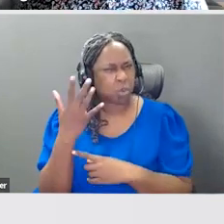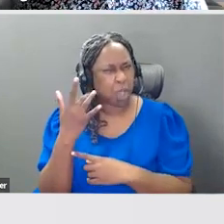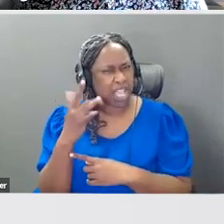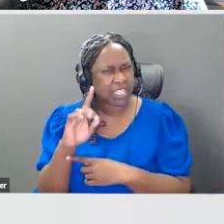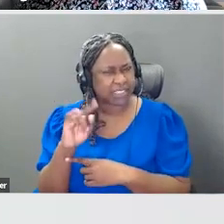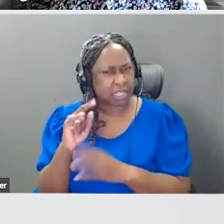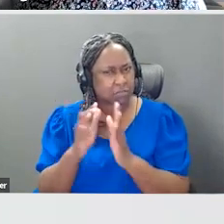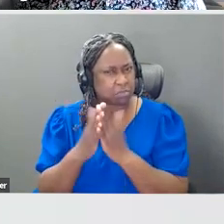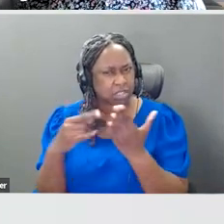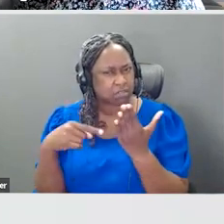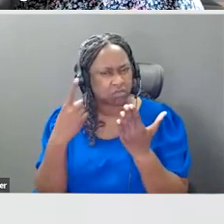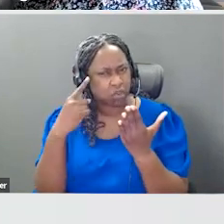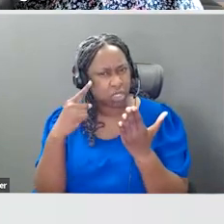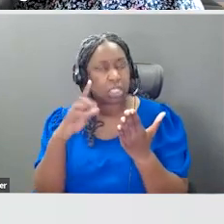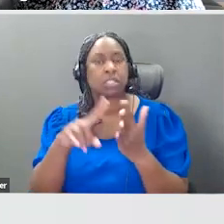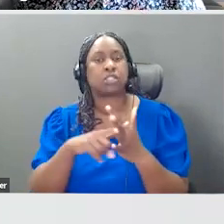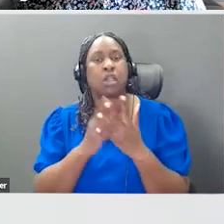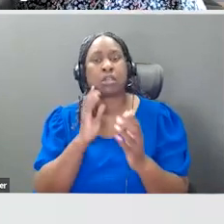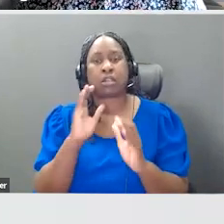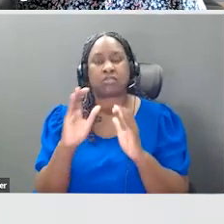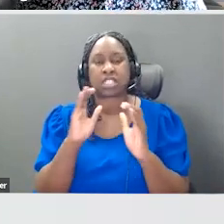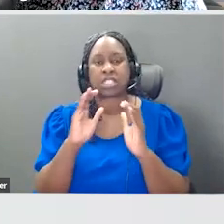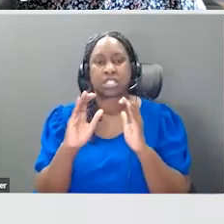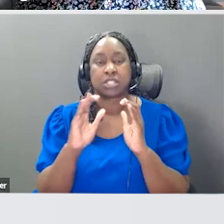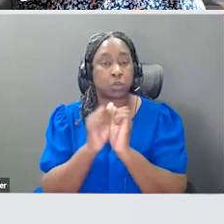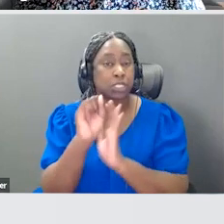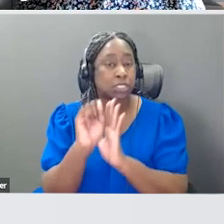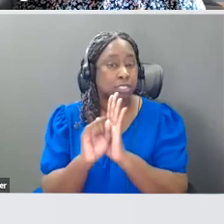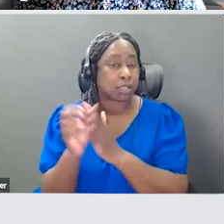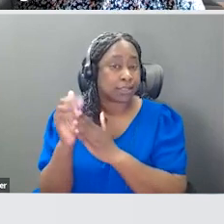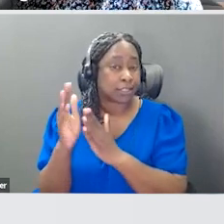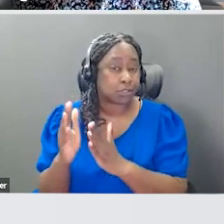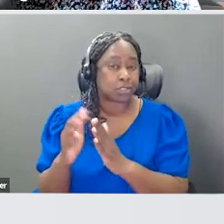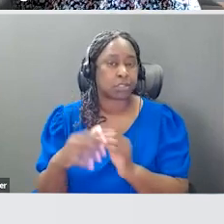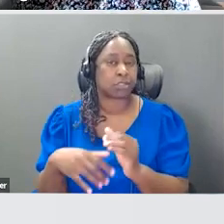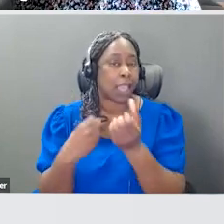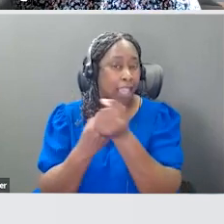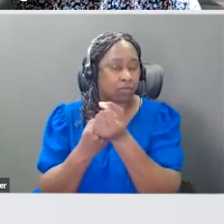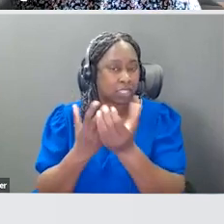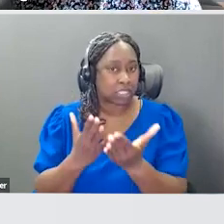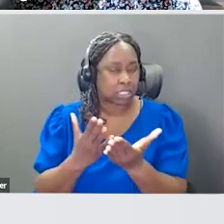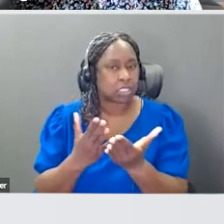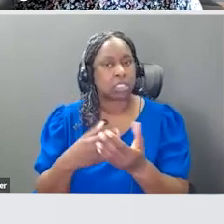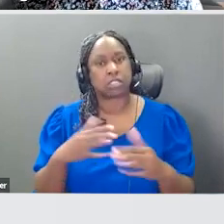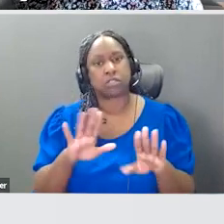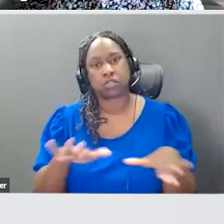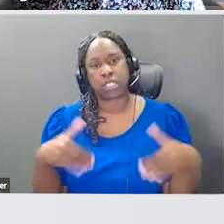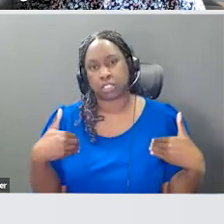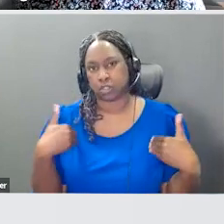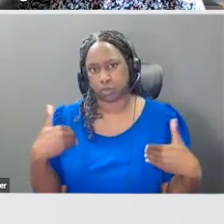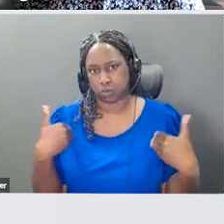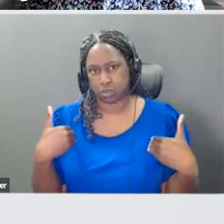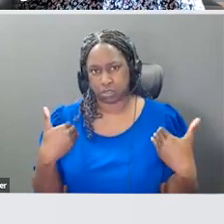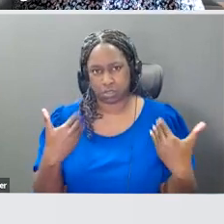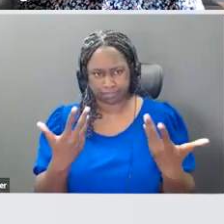book primarily helps start conversations, particularly with state leaders and advocates, about how kids and youth are faring and to